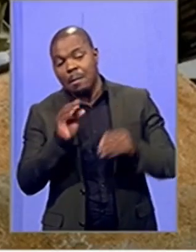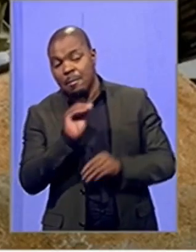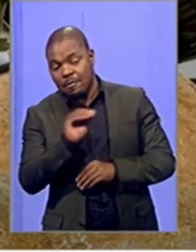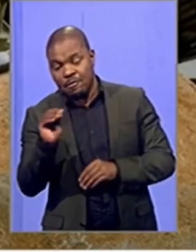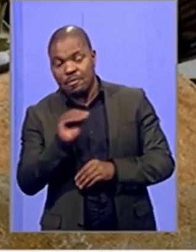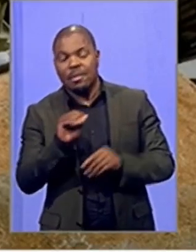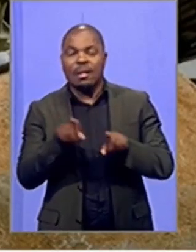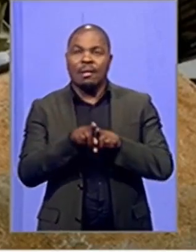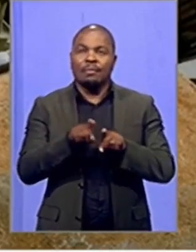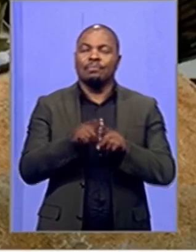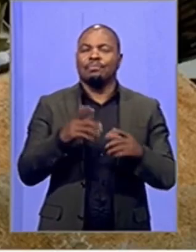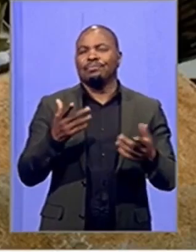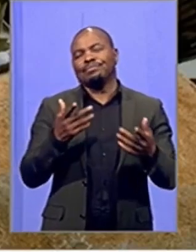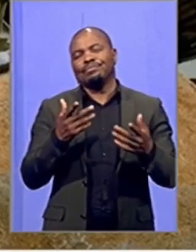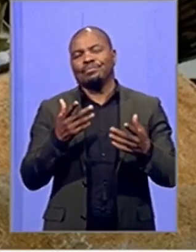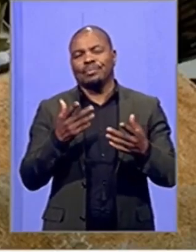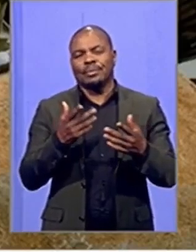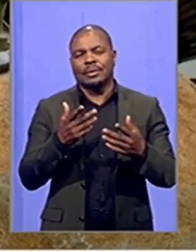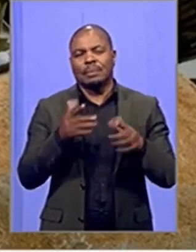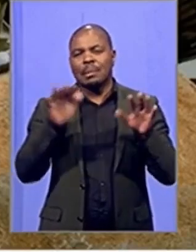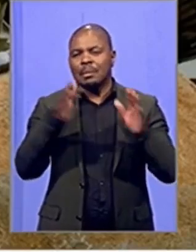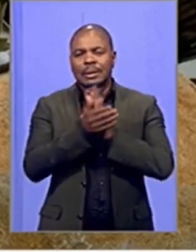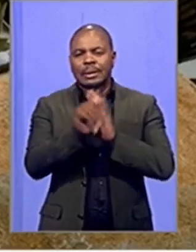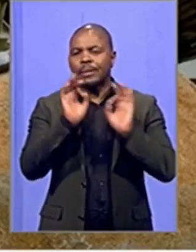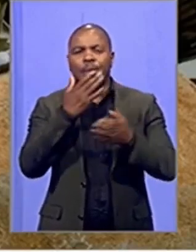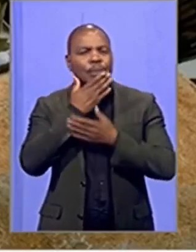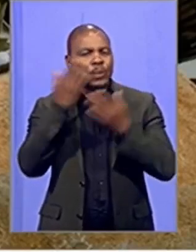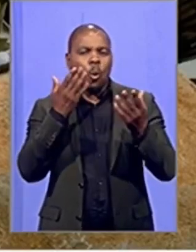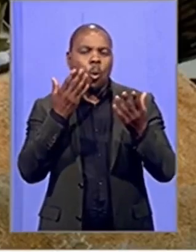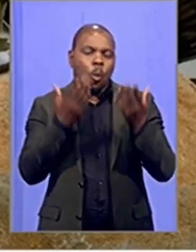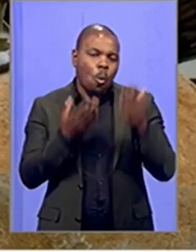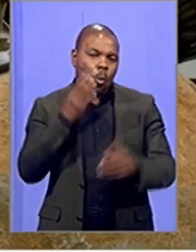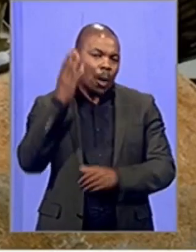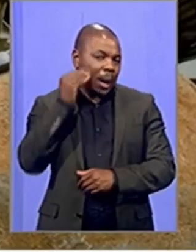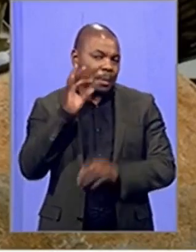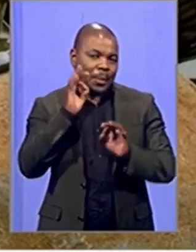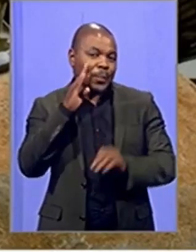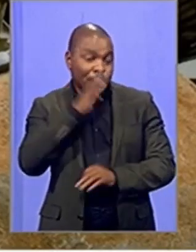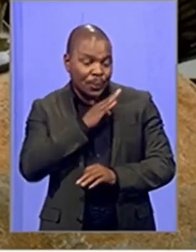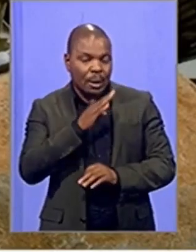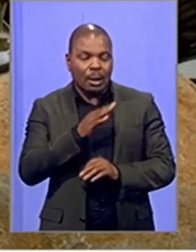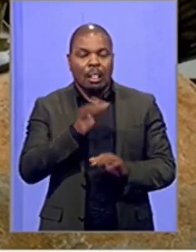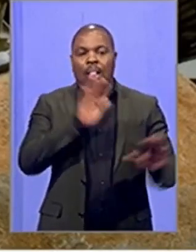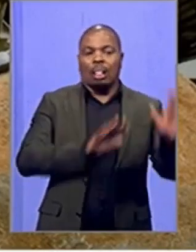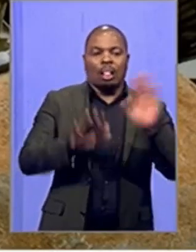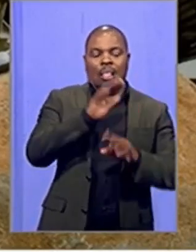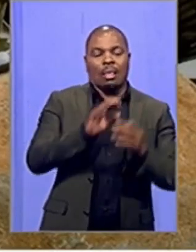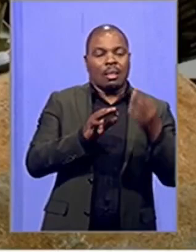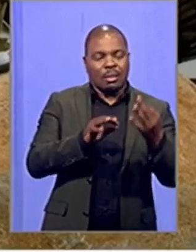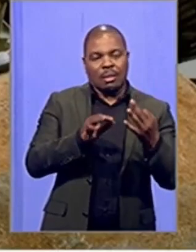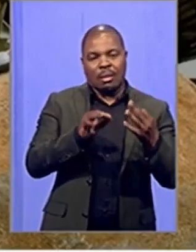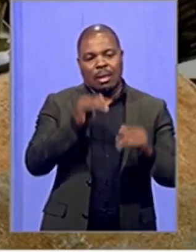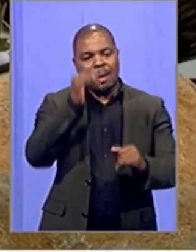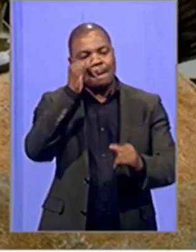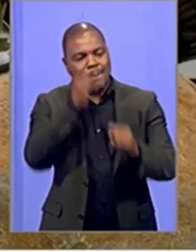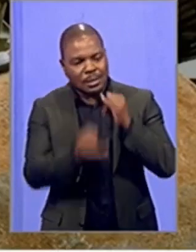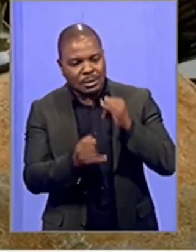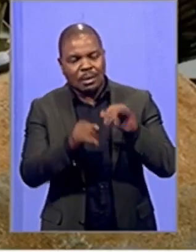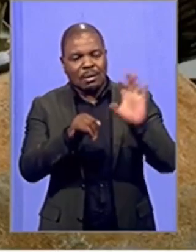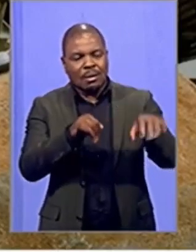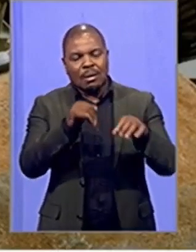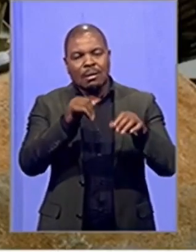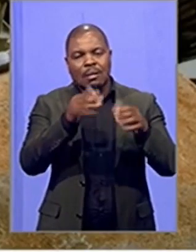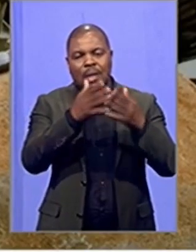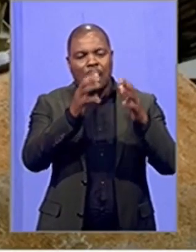have cases where lack of skill or lack of experience have caused us through human error to have trips on the